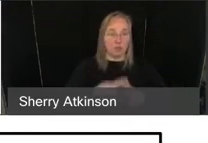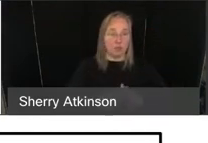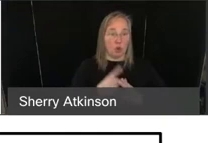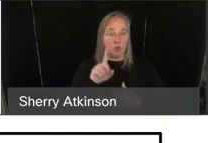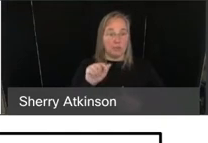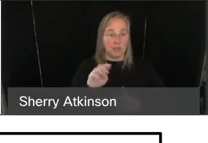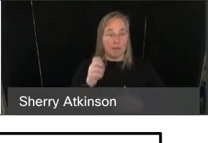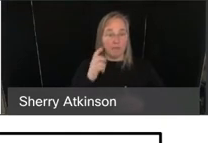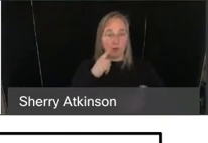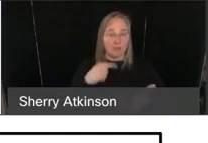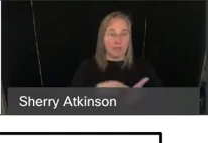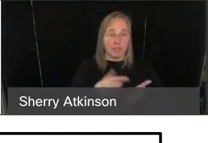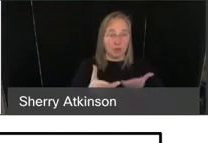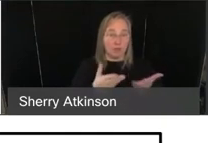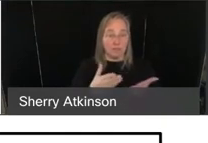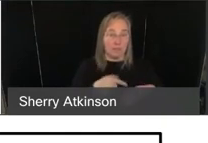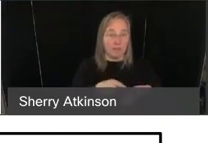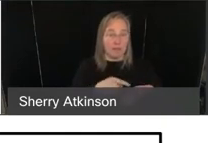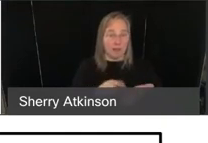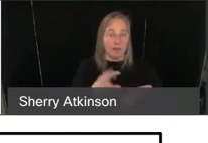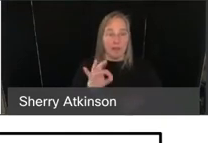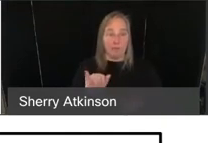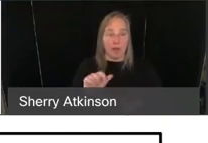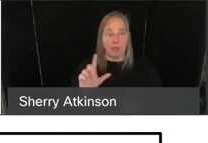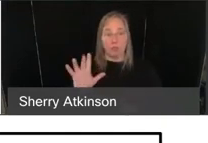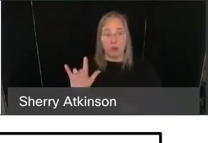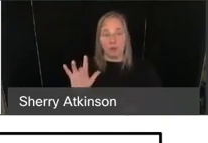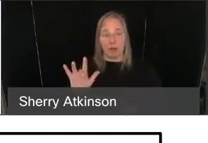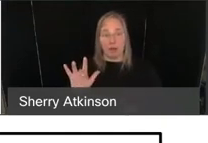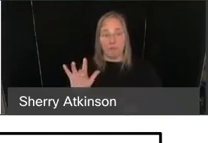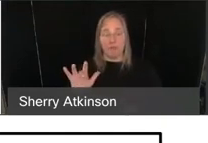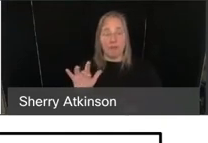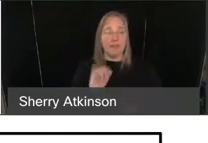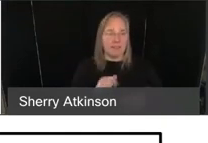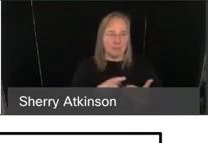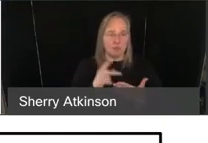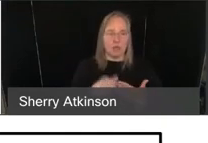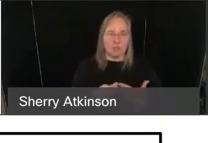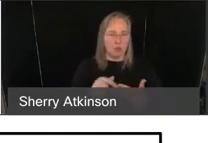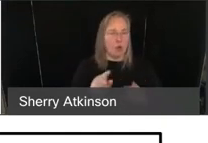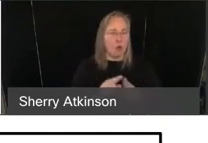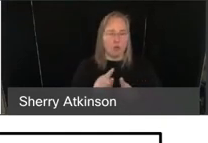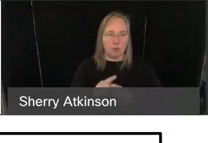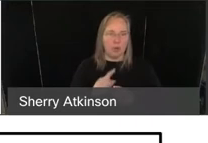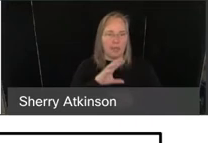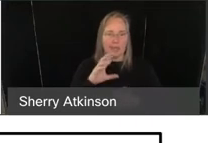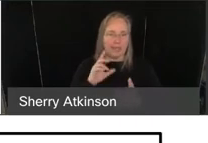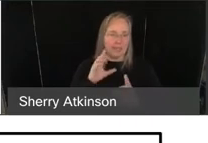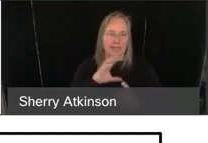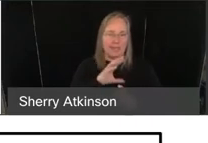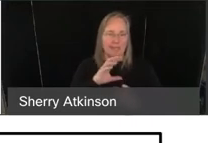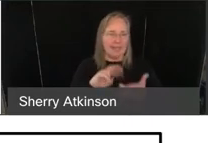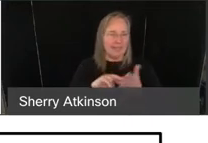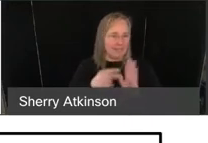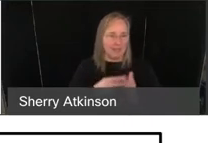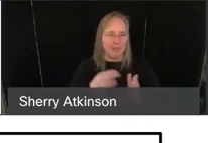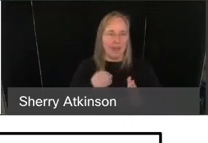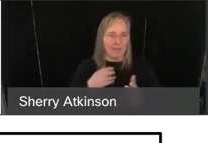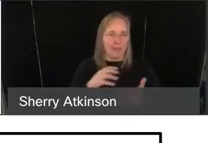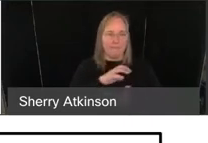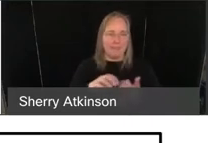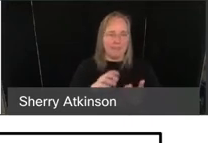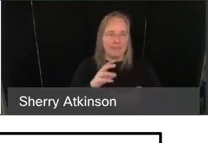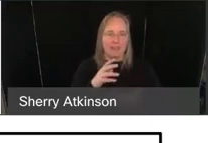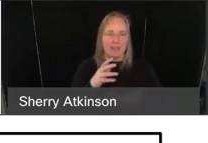debt service payments of fiscal year 25. This project is also intended to have mixed income residential units.